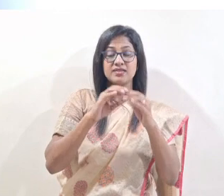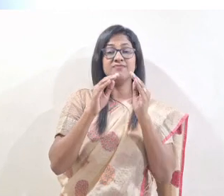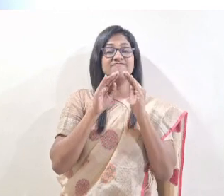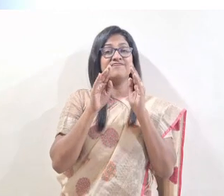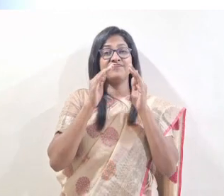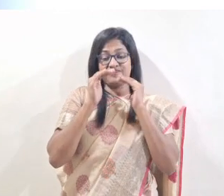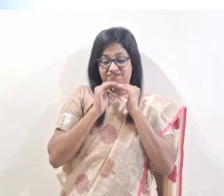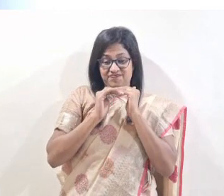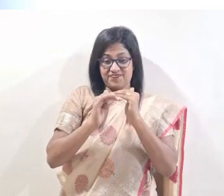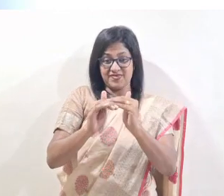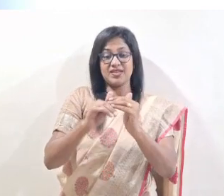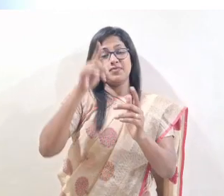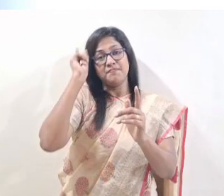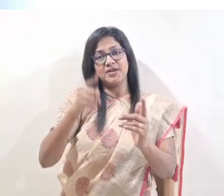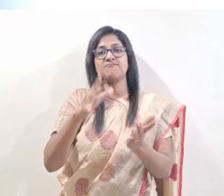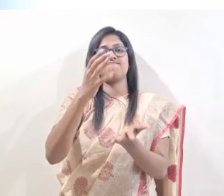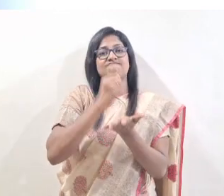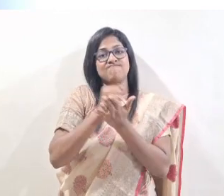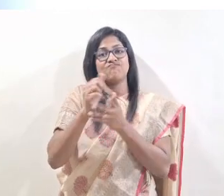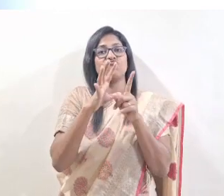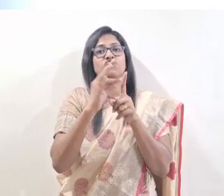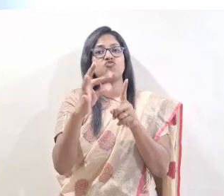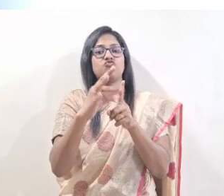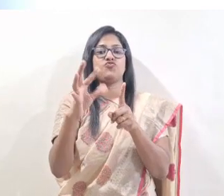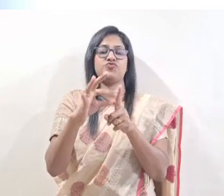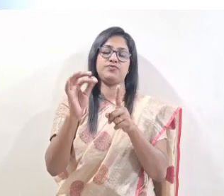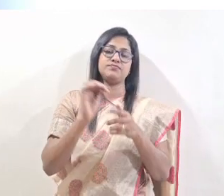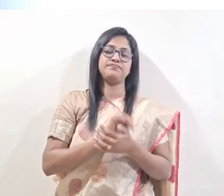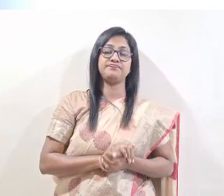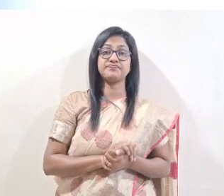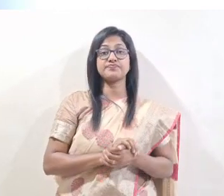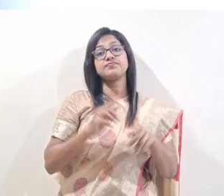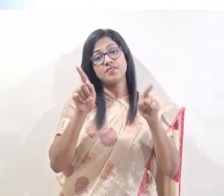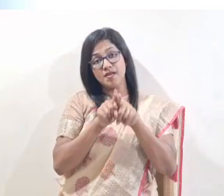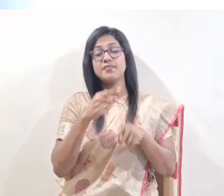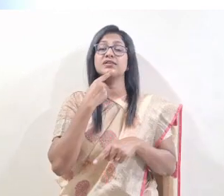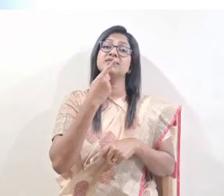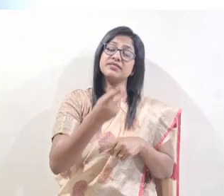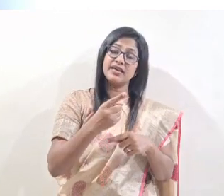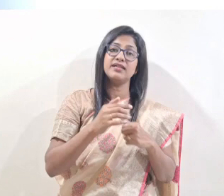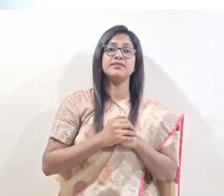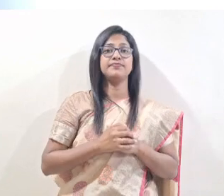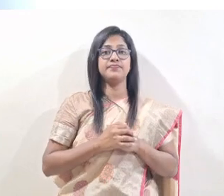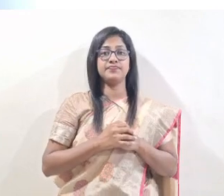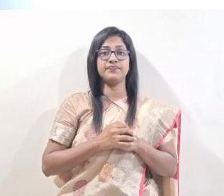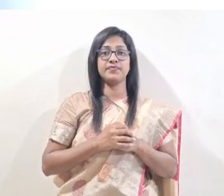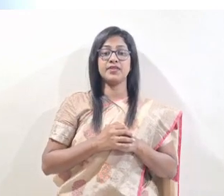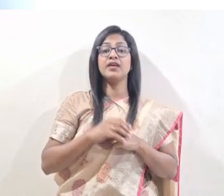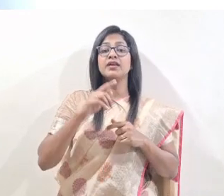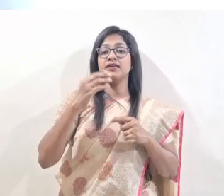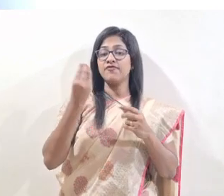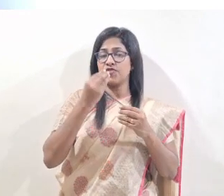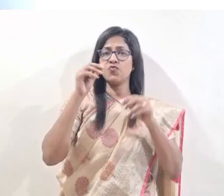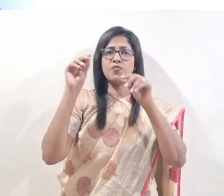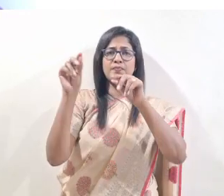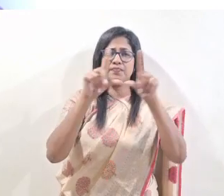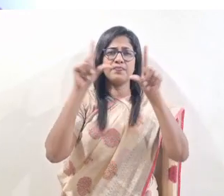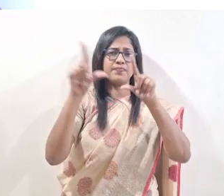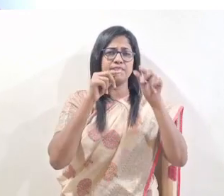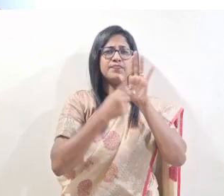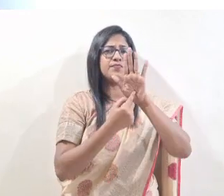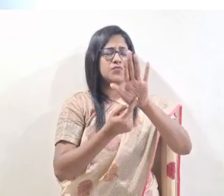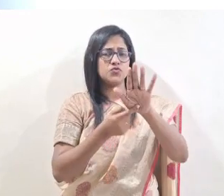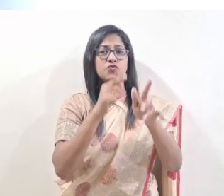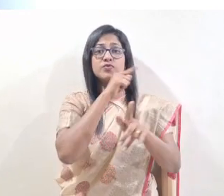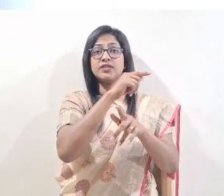concerned, sustainability has to be a practice. Having said that, I'm going to go through the next few slides